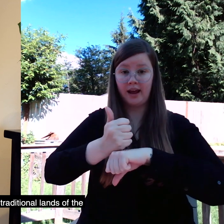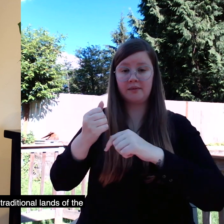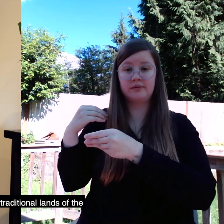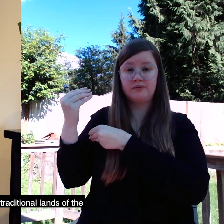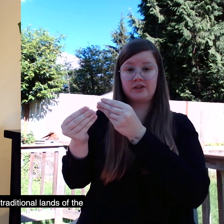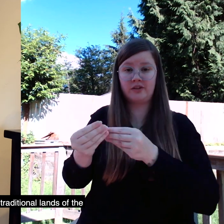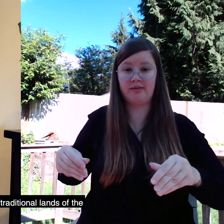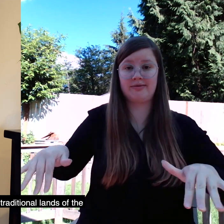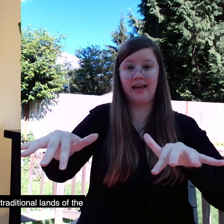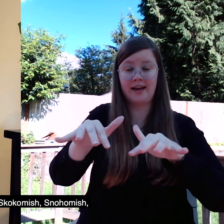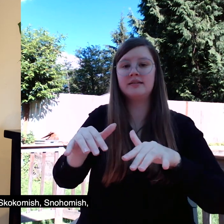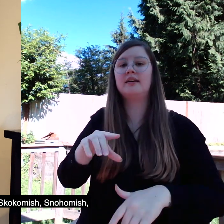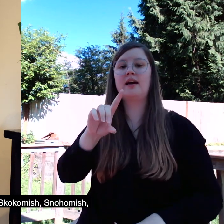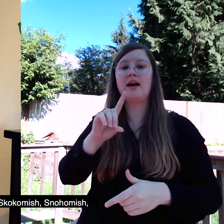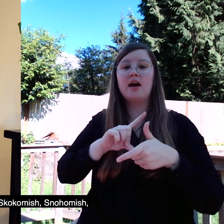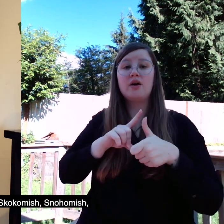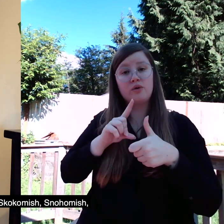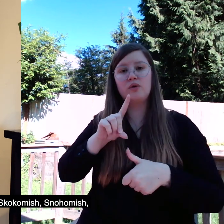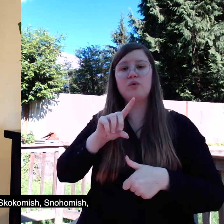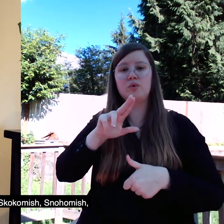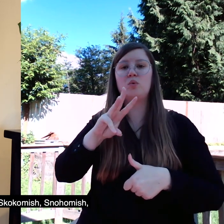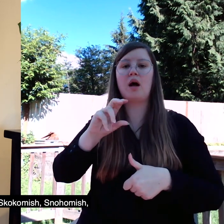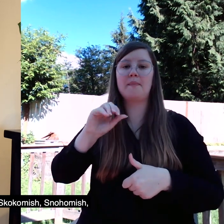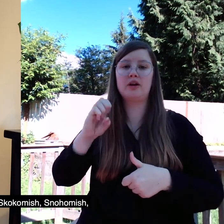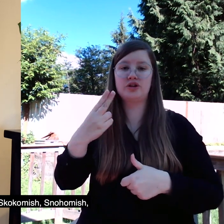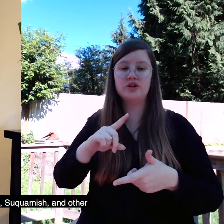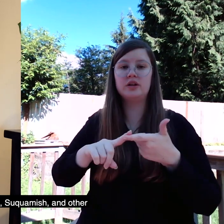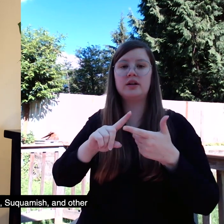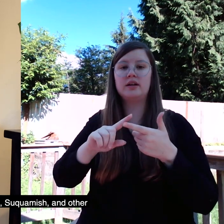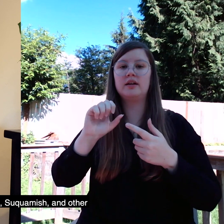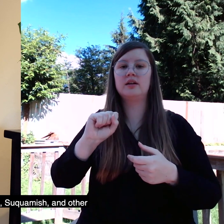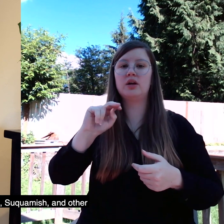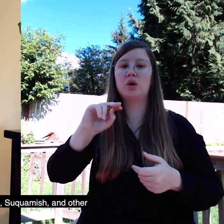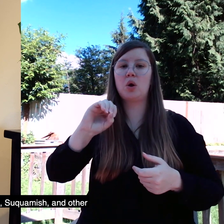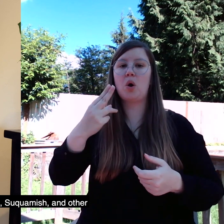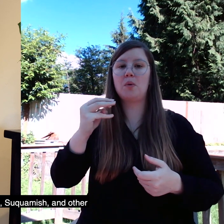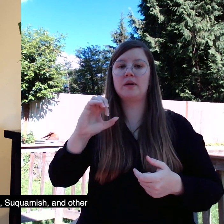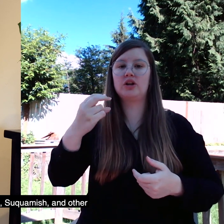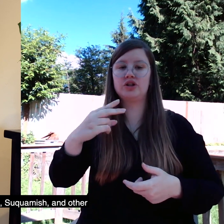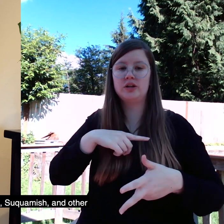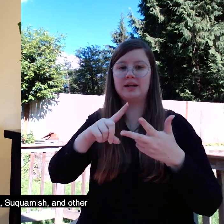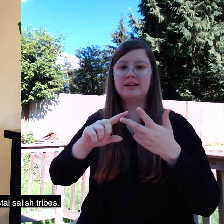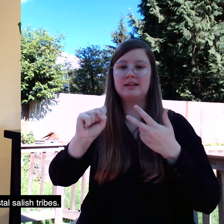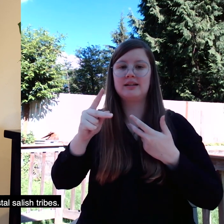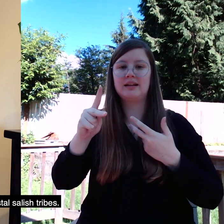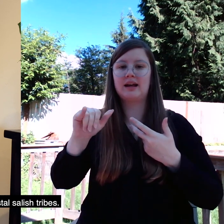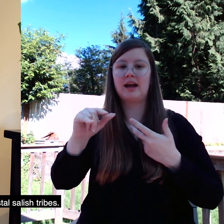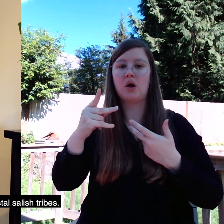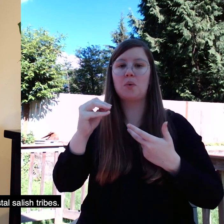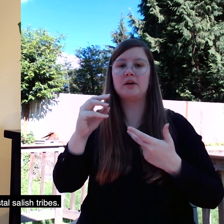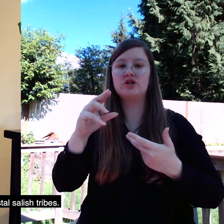School sits on the traditional lands of the Duwamish, Skokomish, Snohomish, Snoqualmie, Suquamish, and